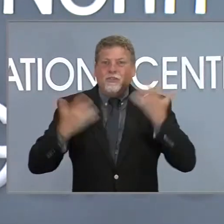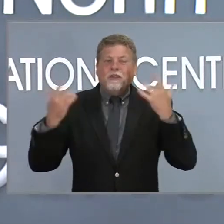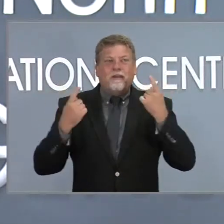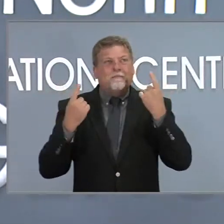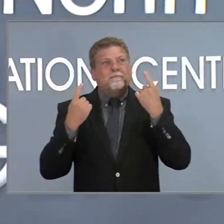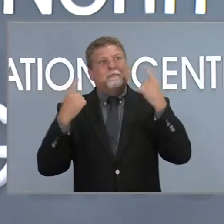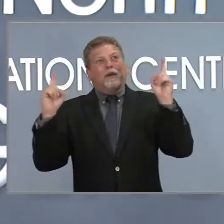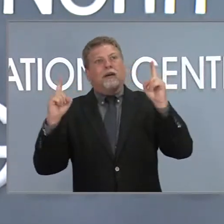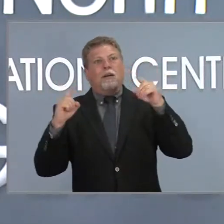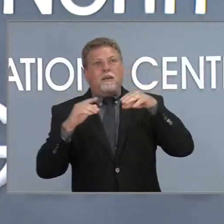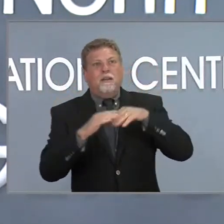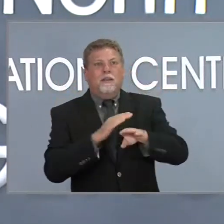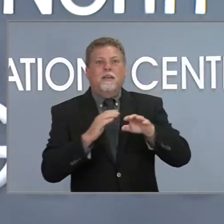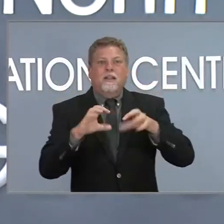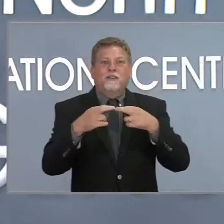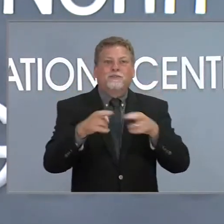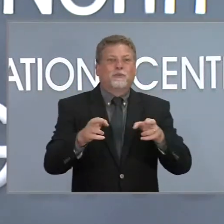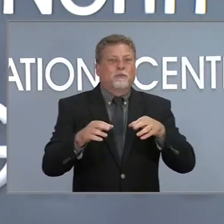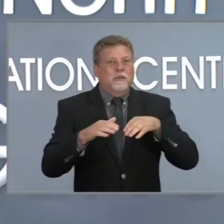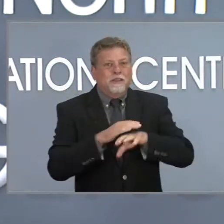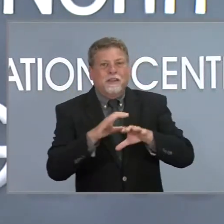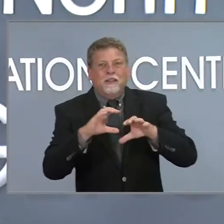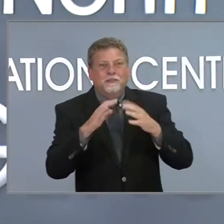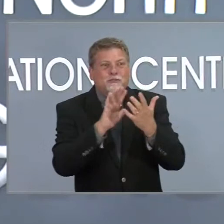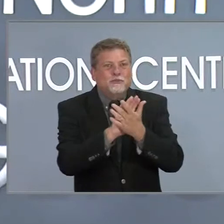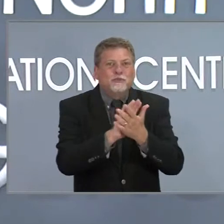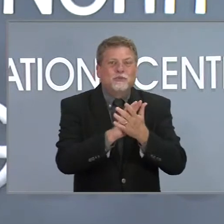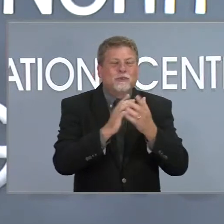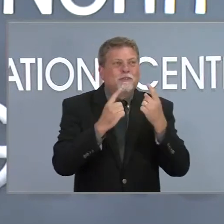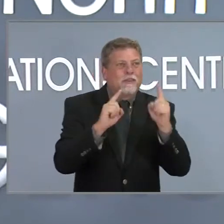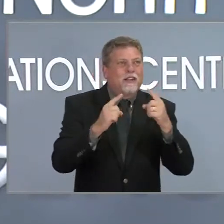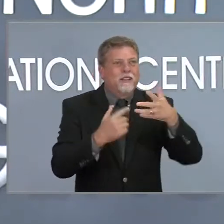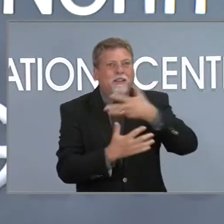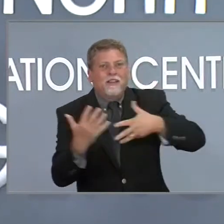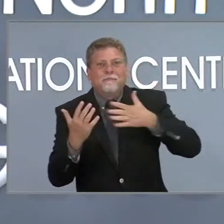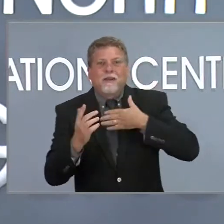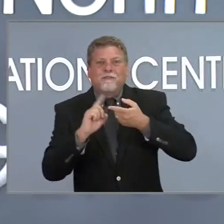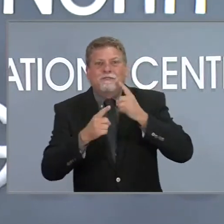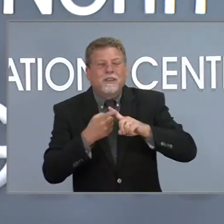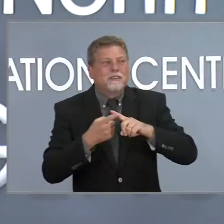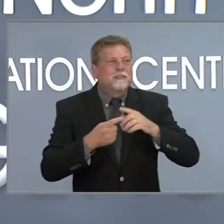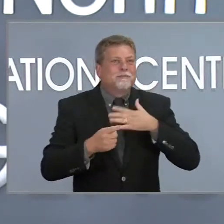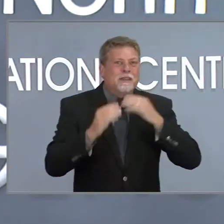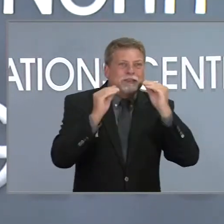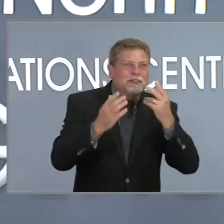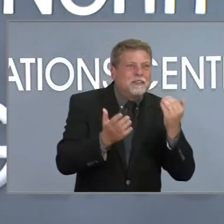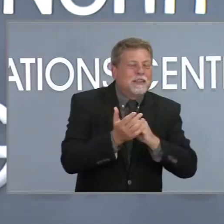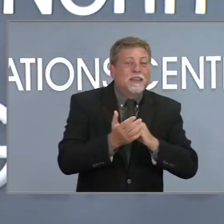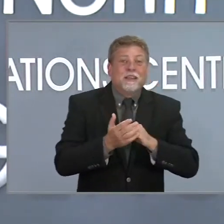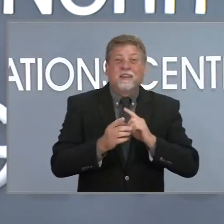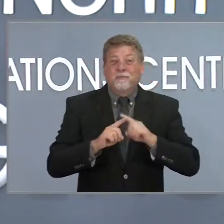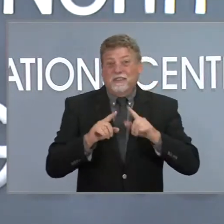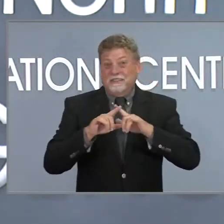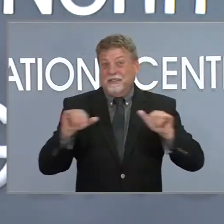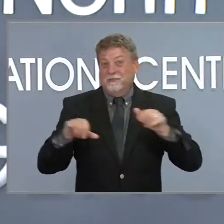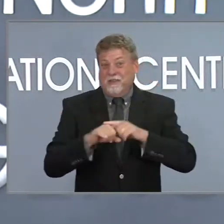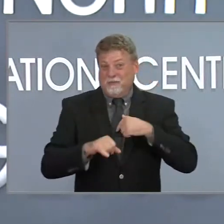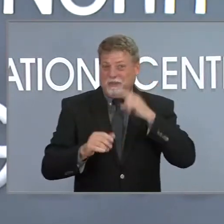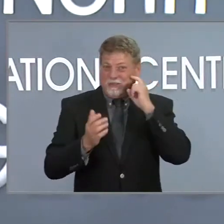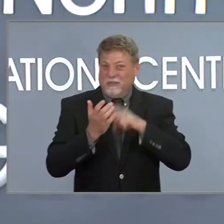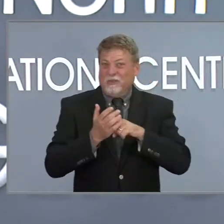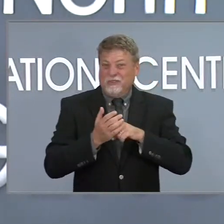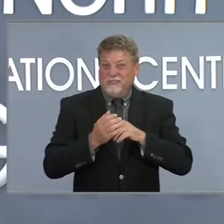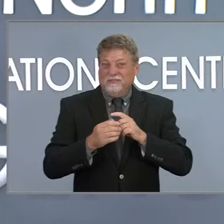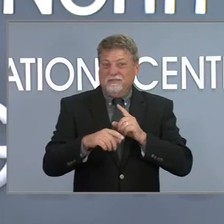friends. But we know the first weeks of school have also brought more COVID cases among school children, which have led to